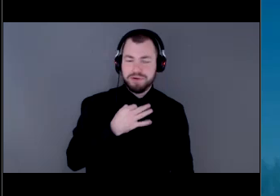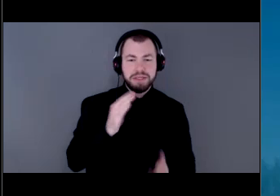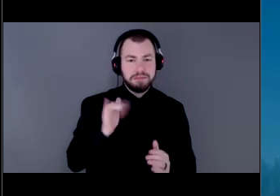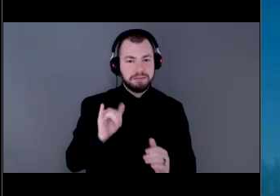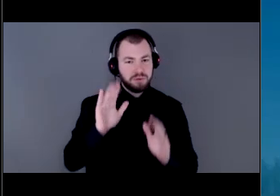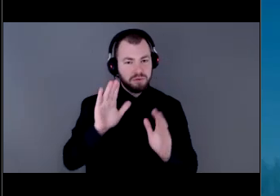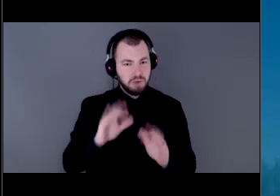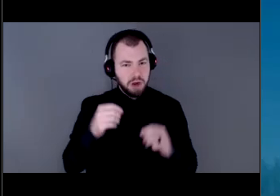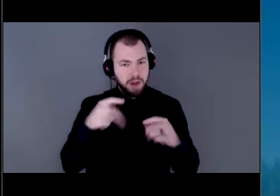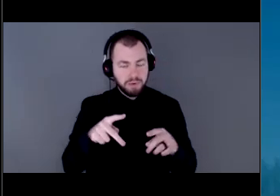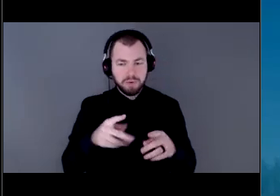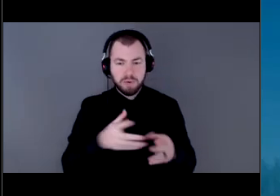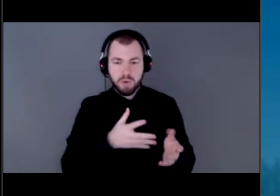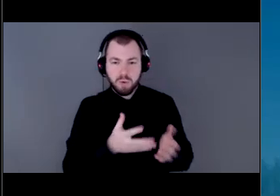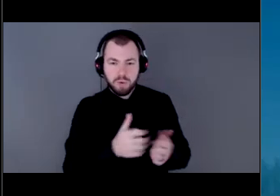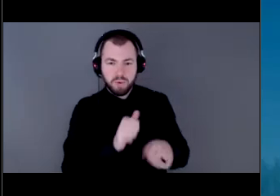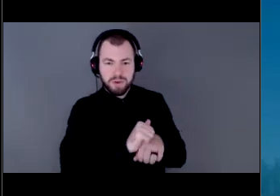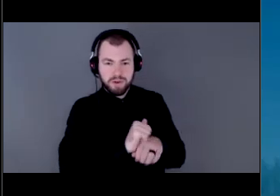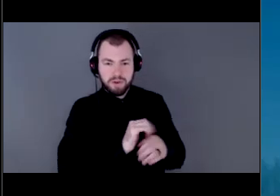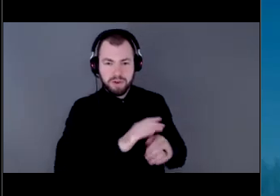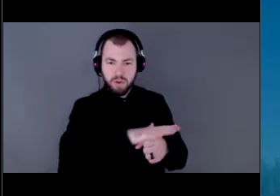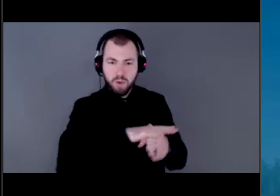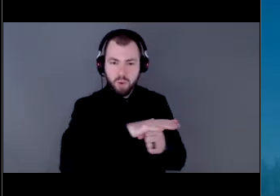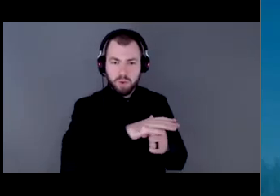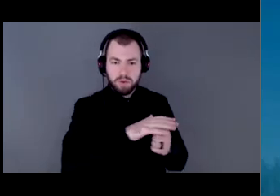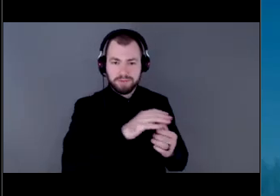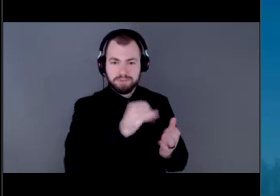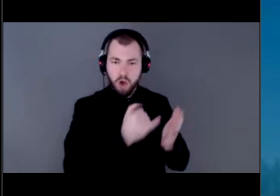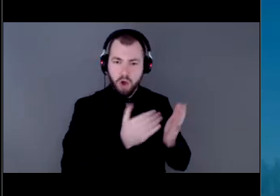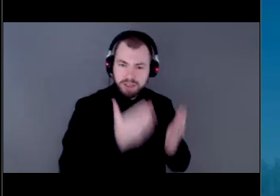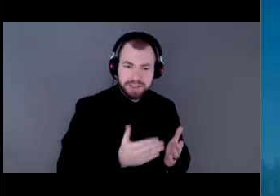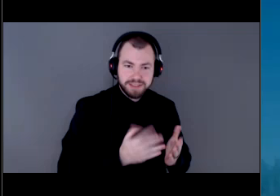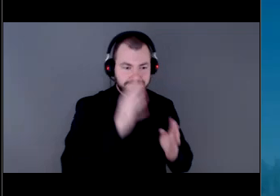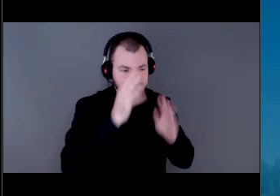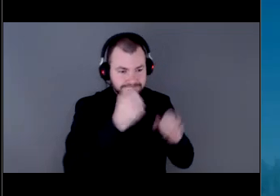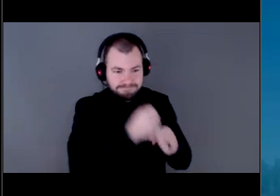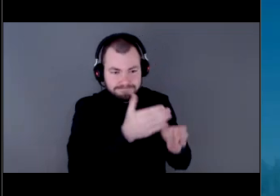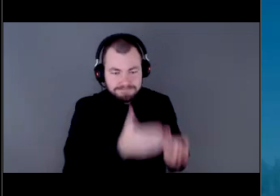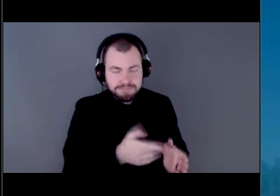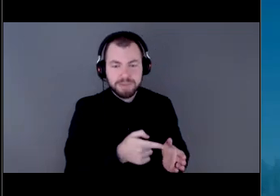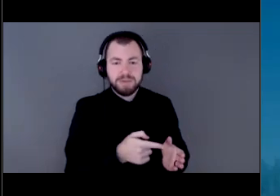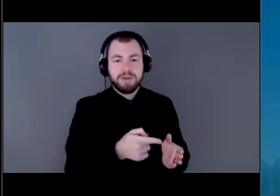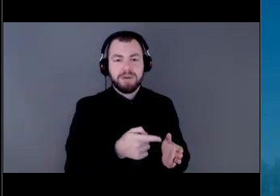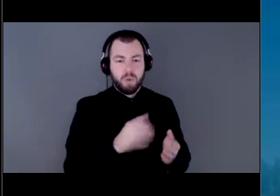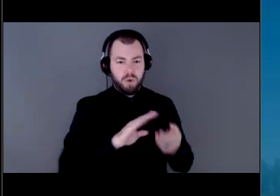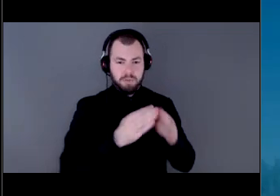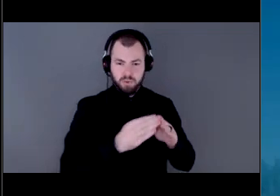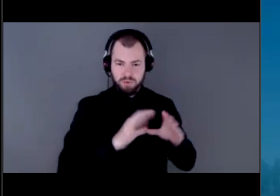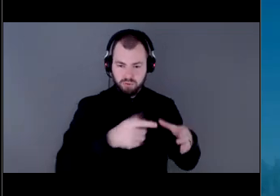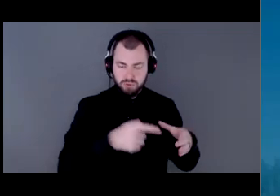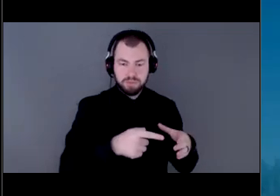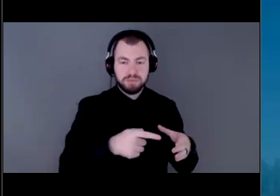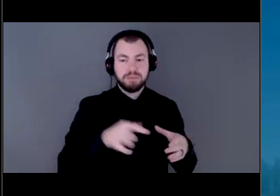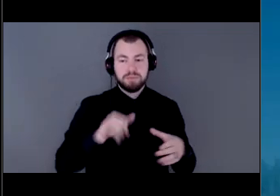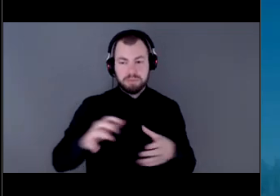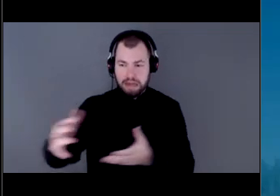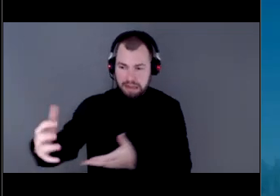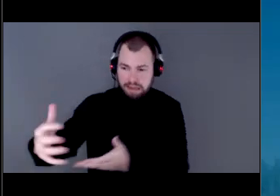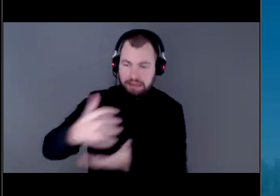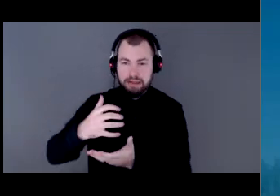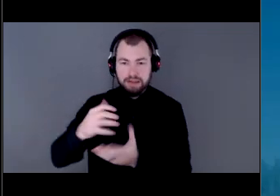with local artists or even community groups to actually market the lobster buoys that you're getting from